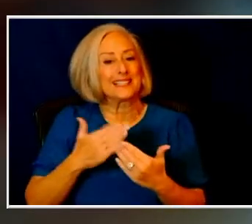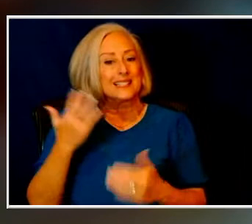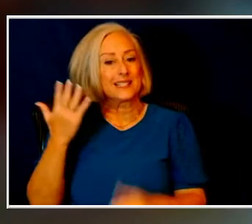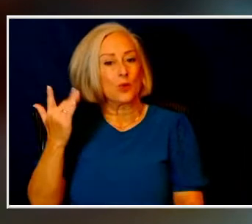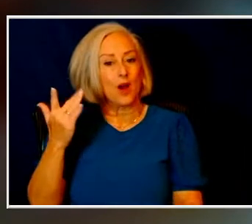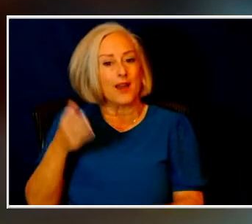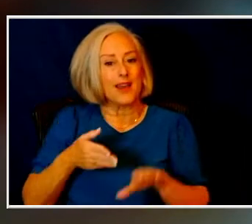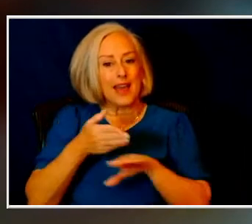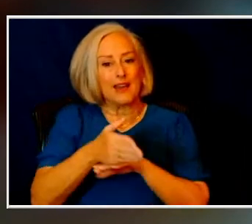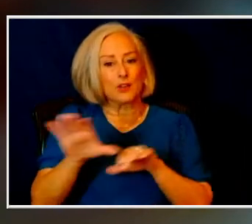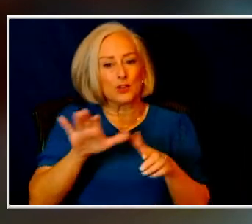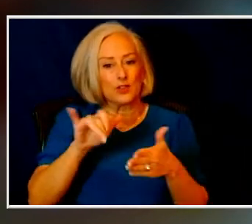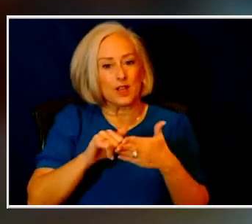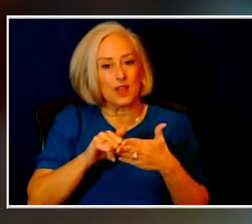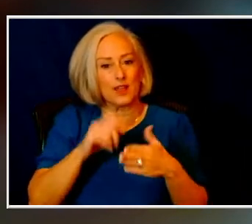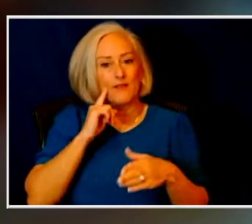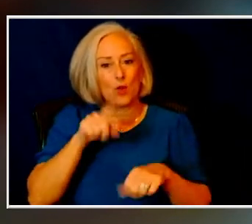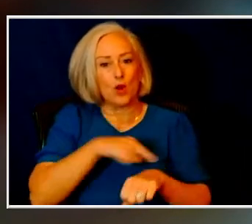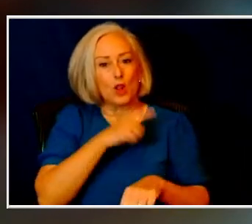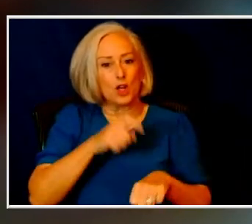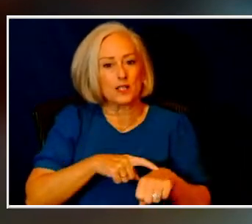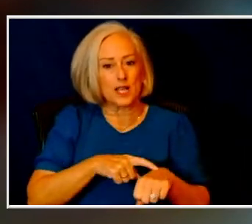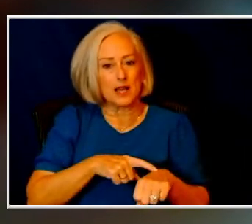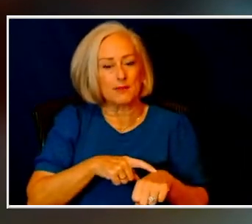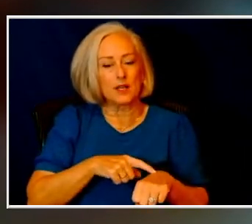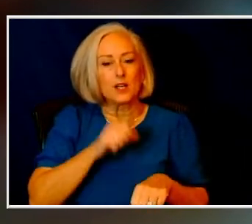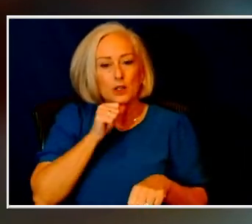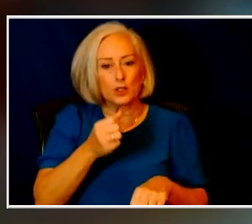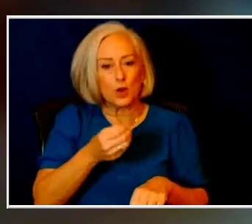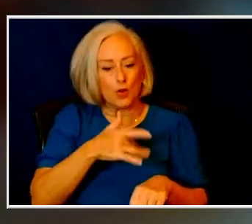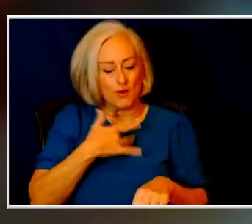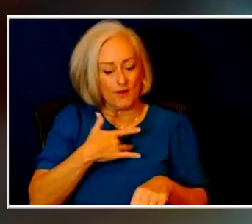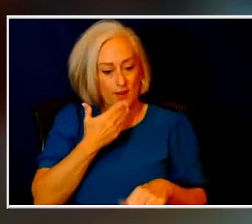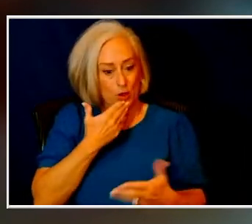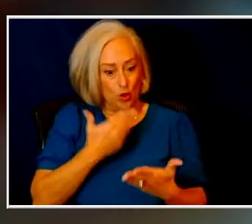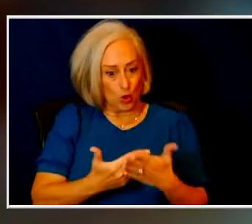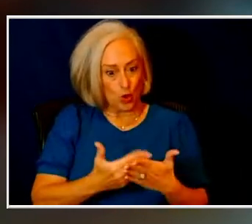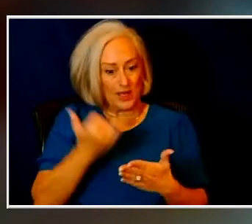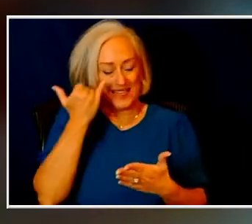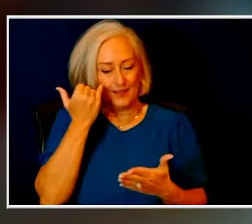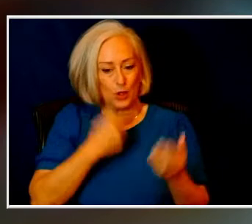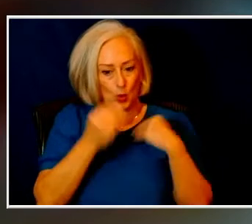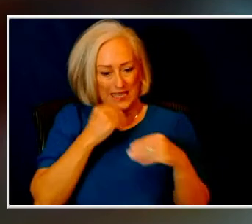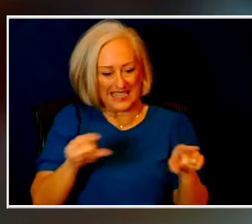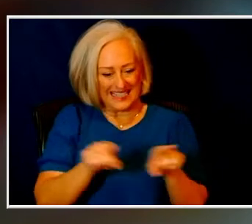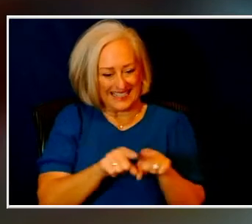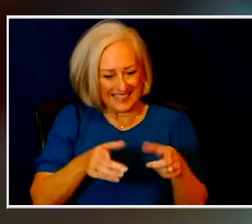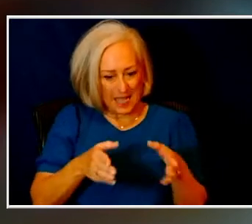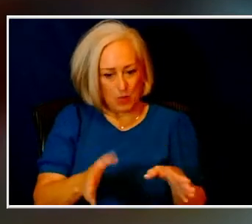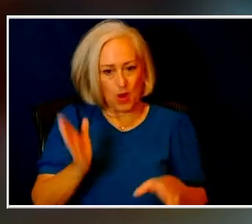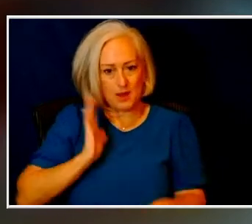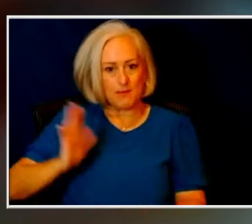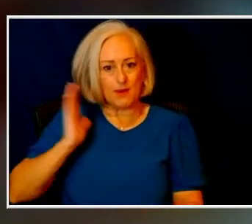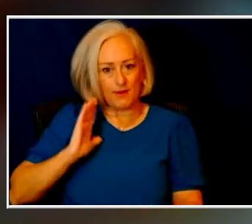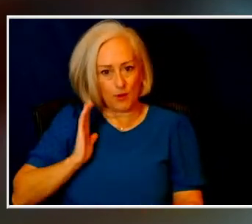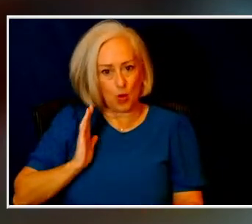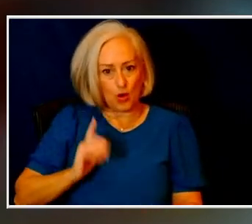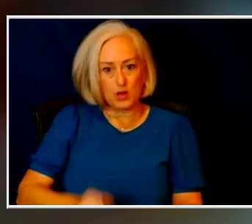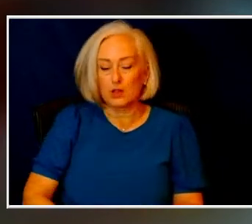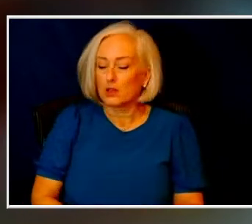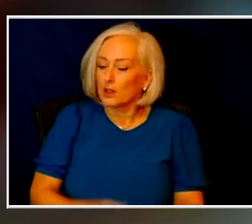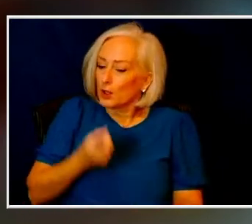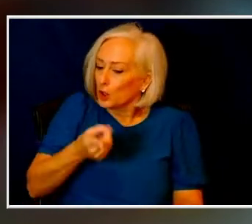for a while, you really don't feel very good if you eat like you used to. So you just start